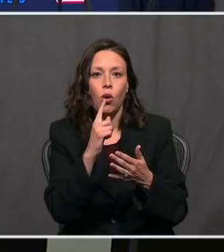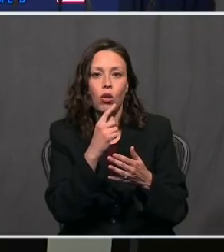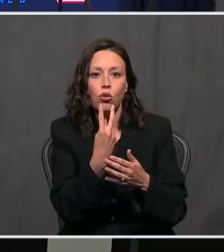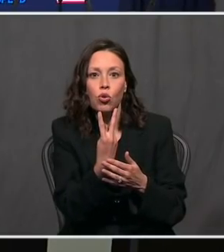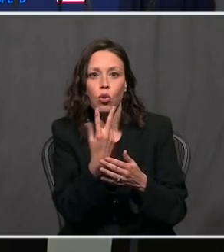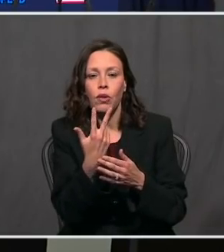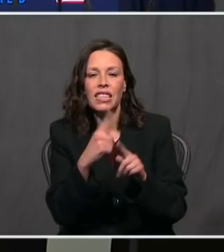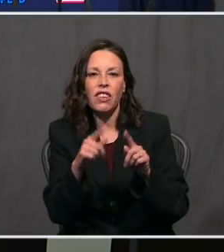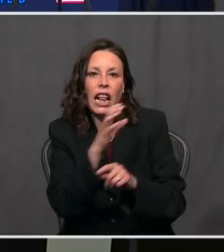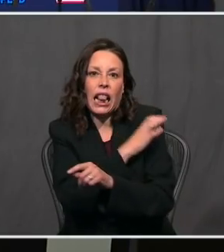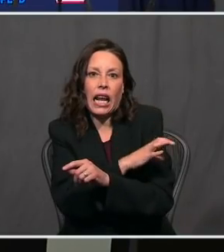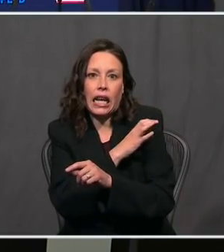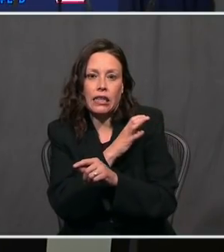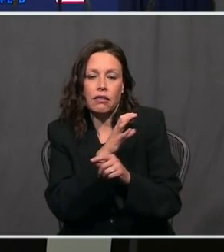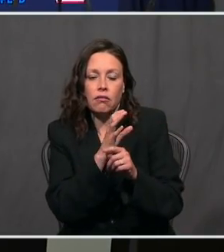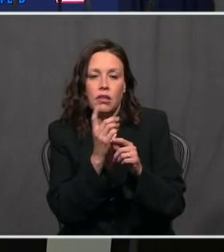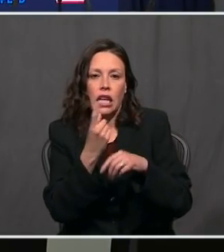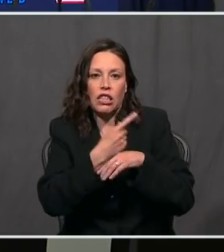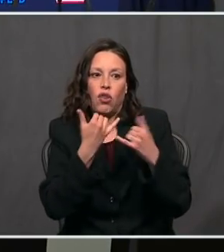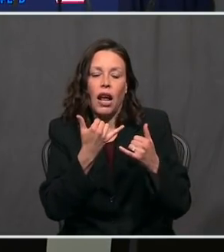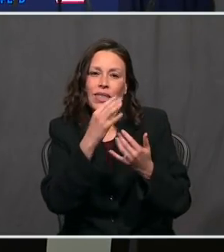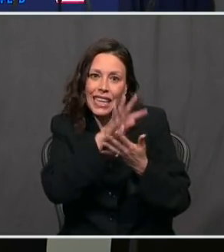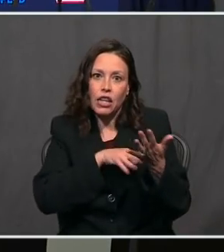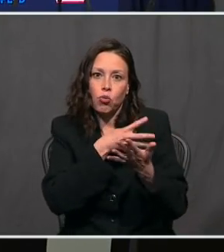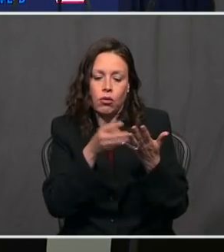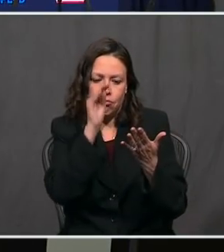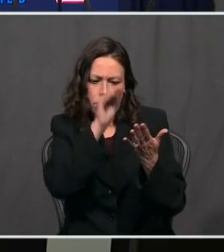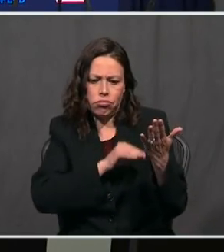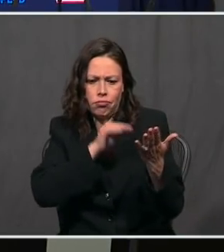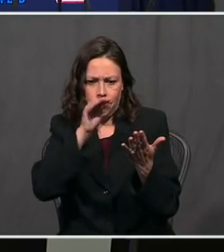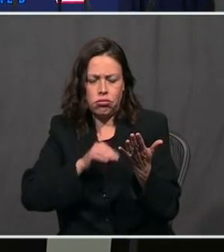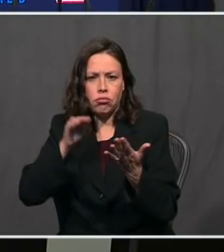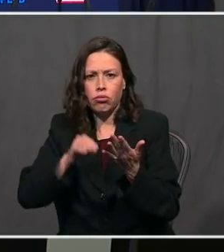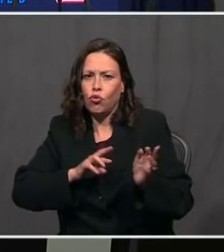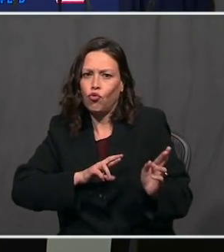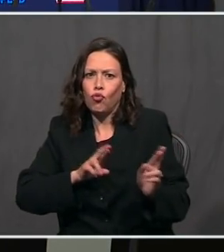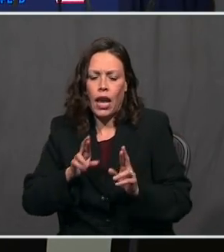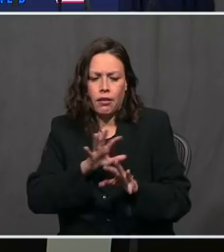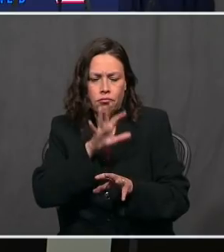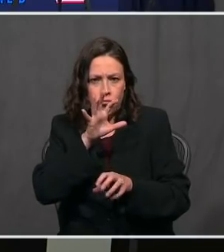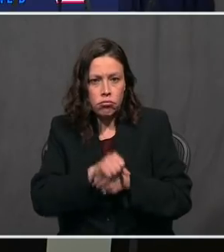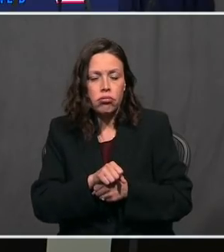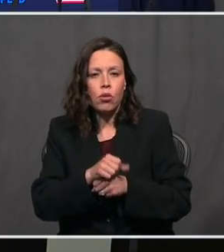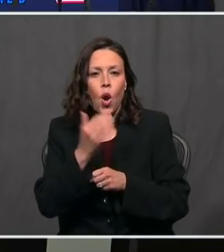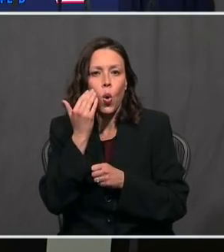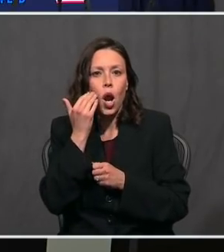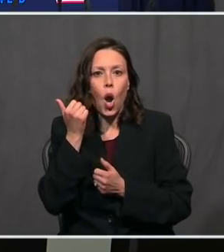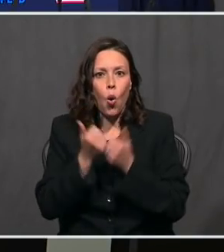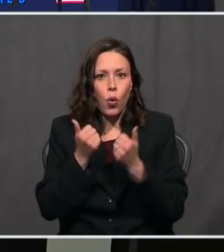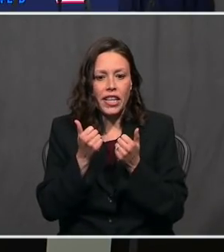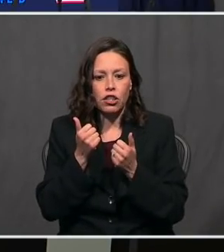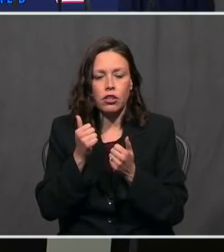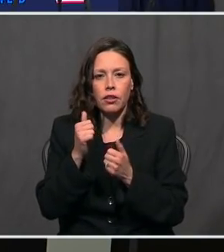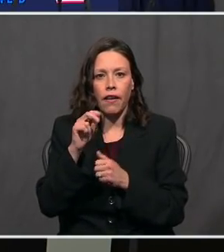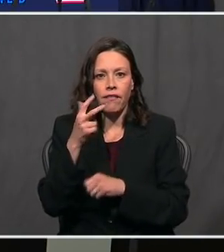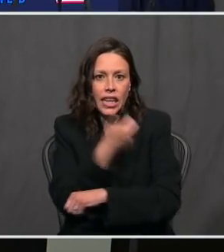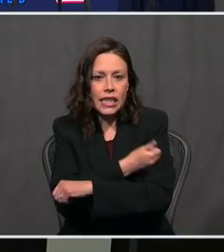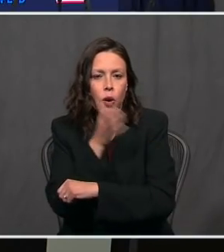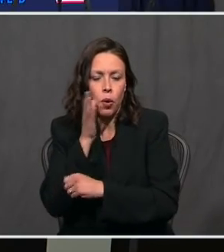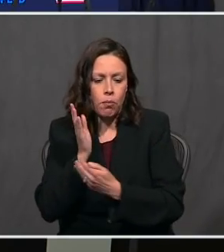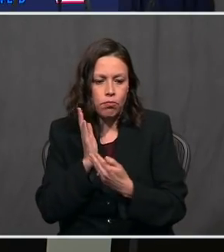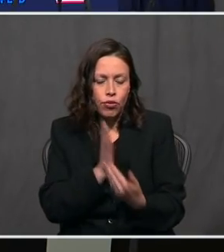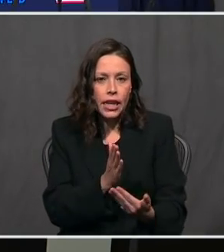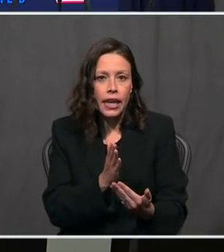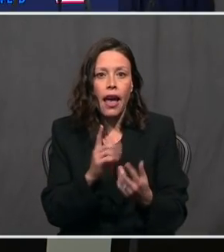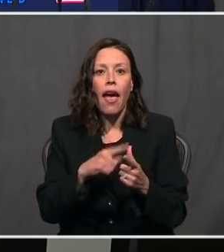clinics right now. So we want to make sure that we have them booked, we have the timing set, we know what vaccine is going to be there, and we know when the